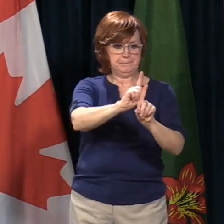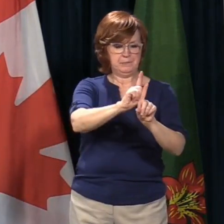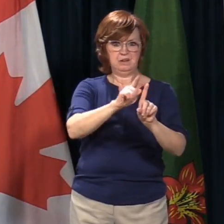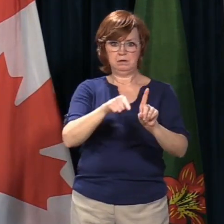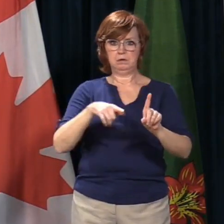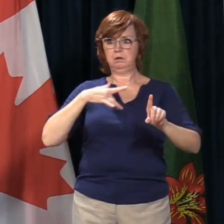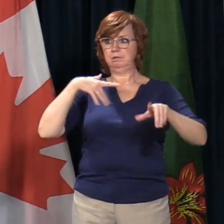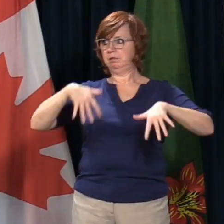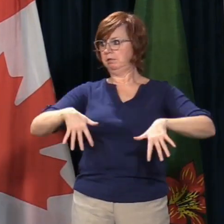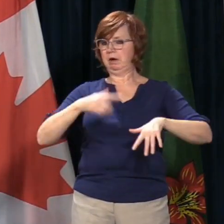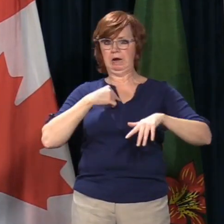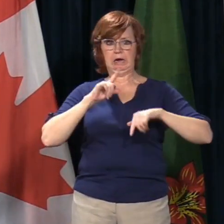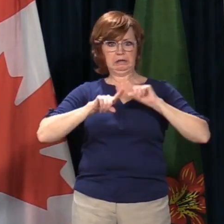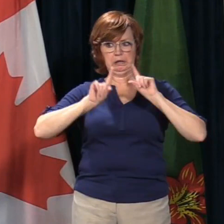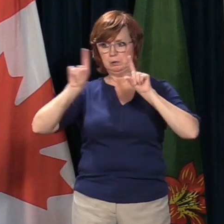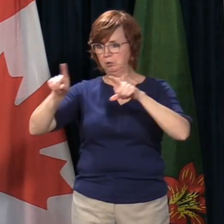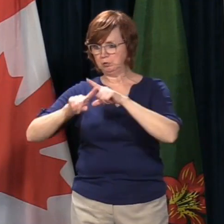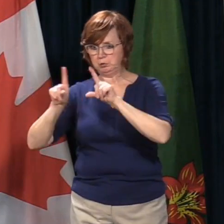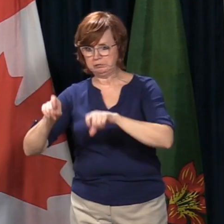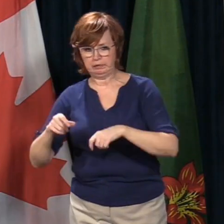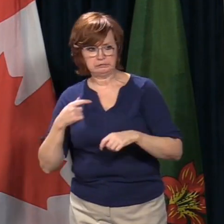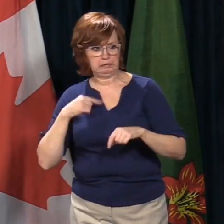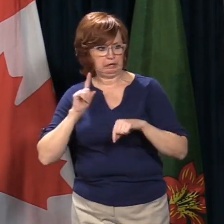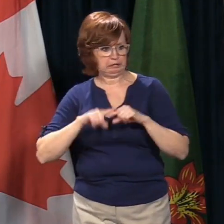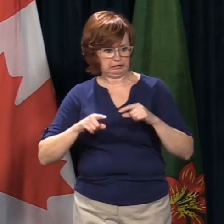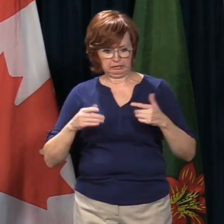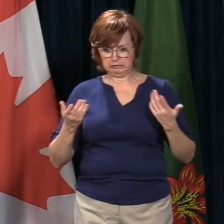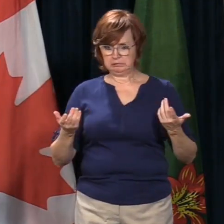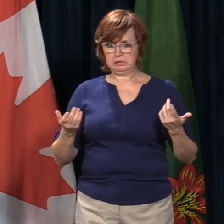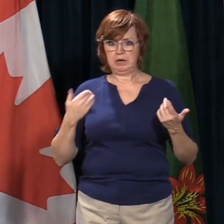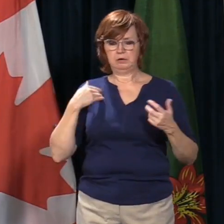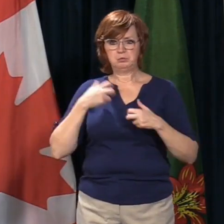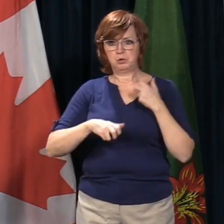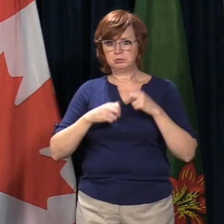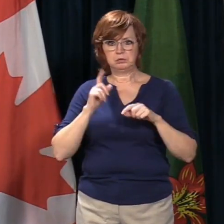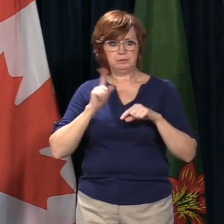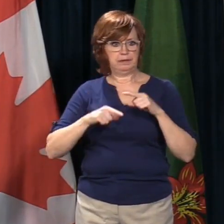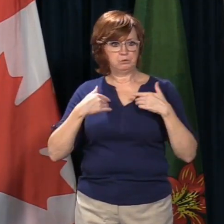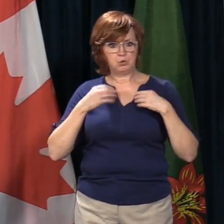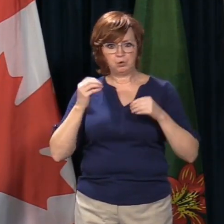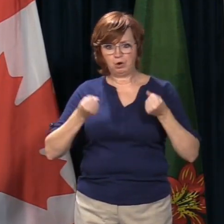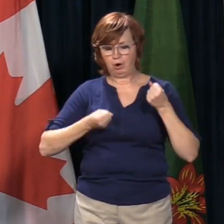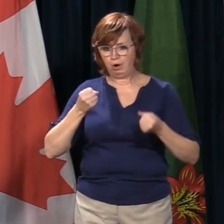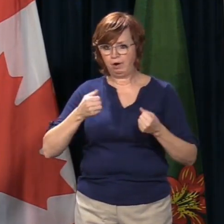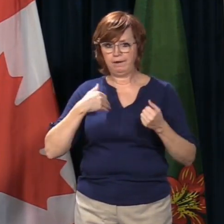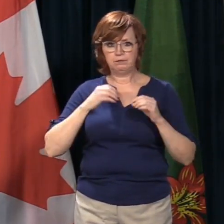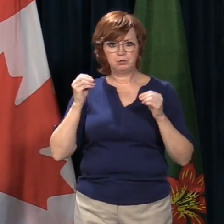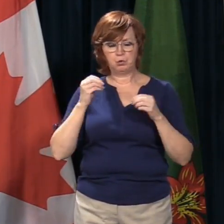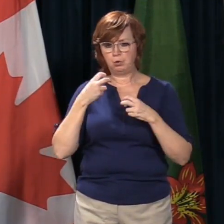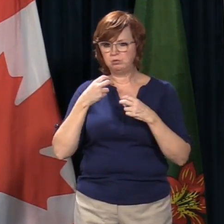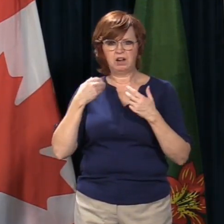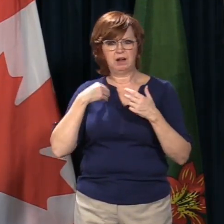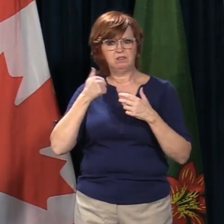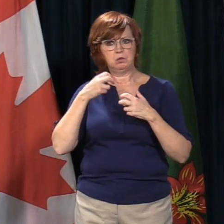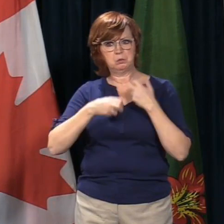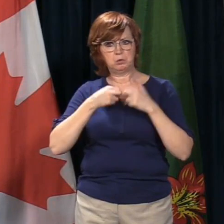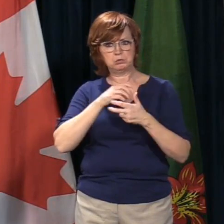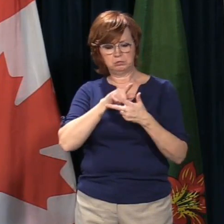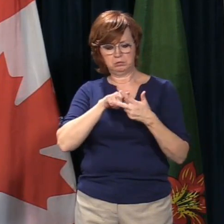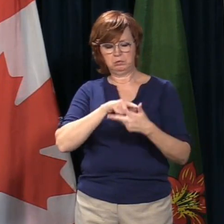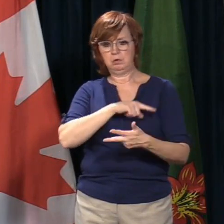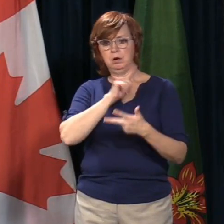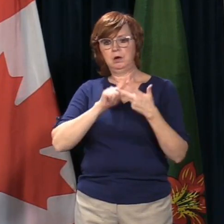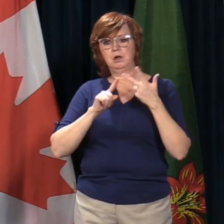facilitating testing in people's homes would be something to be explored. And then the third prong of that strategy is